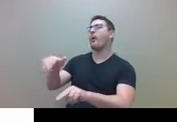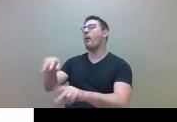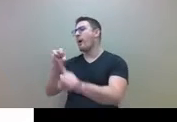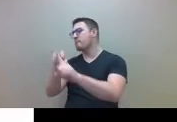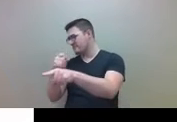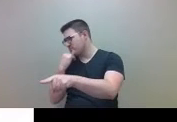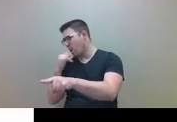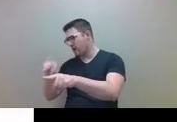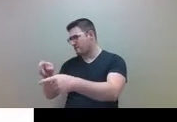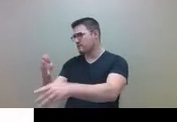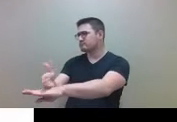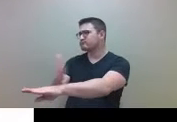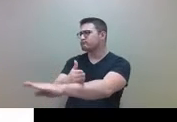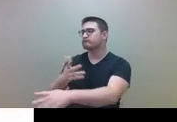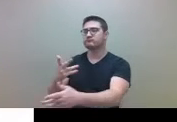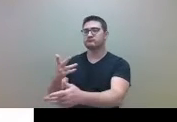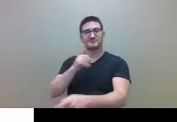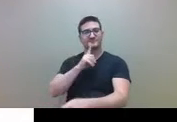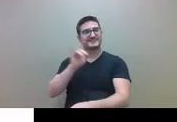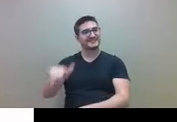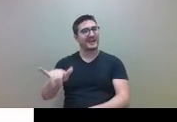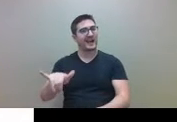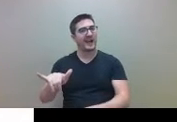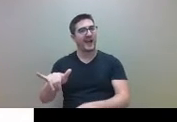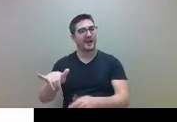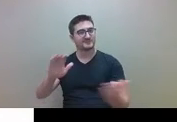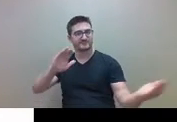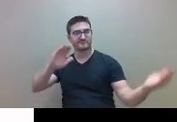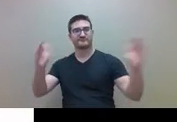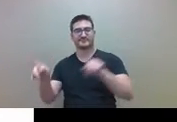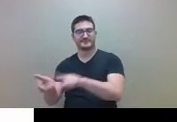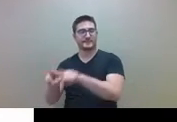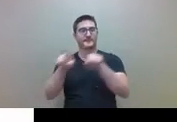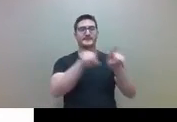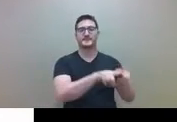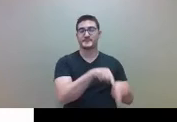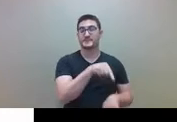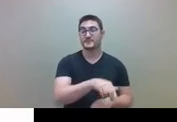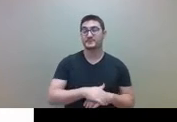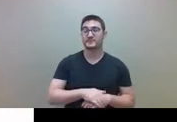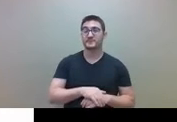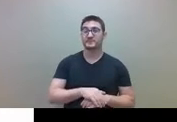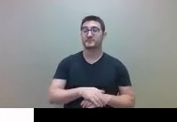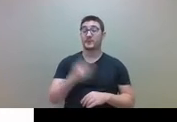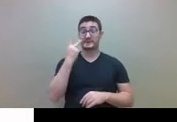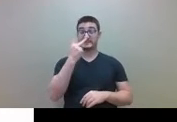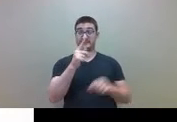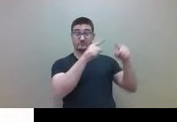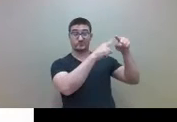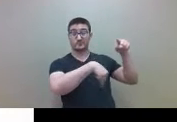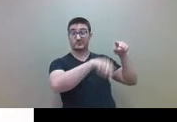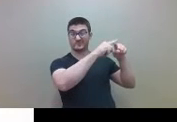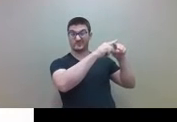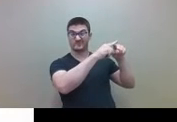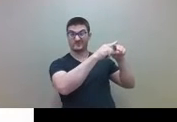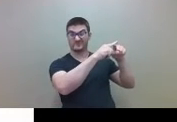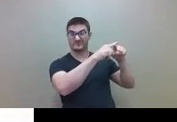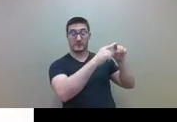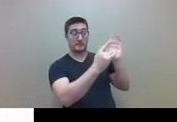of concept here. So in the middle here you are is your individual wellness. What does that mean to